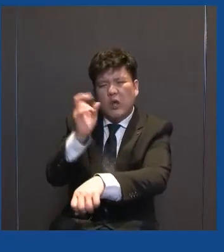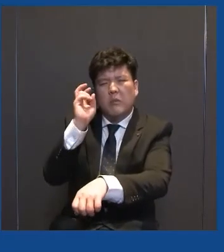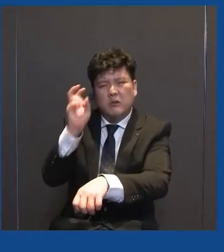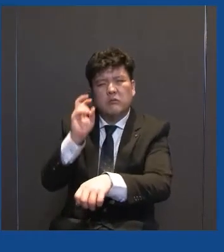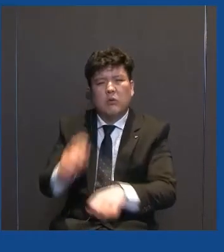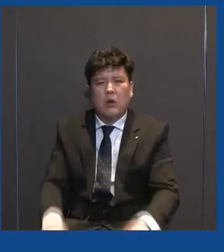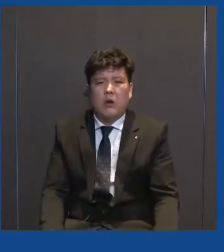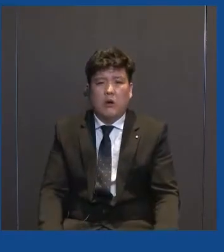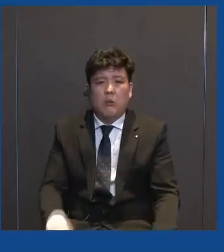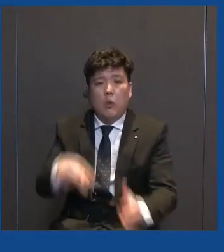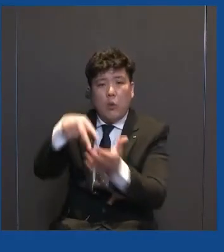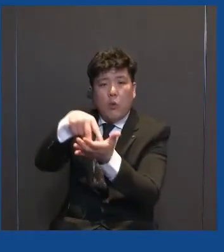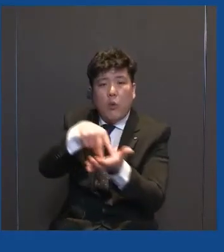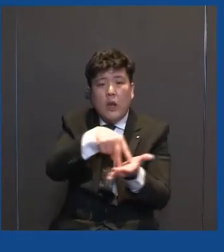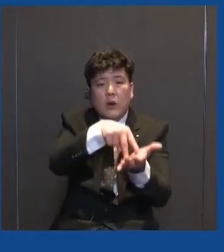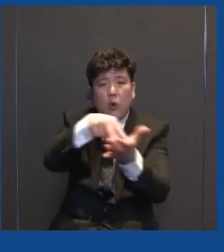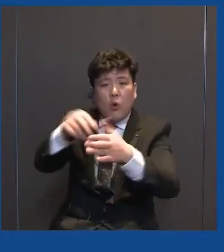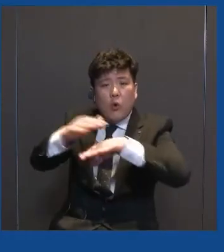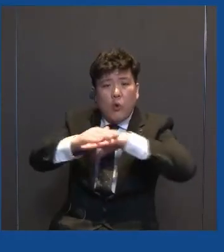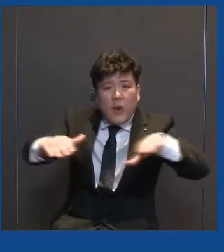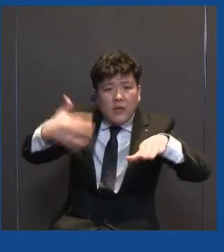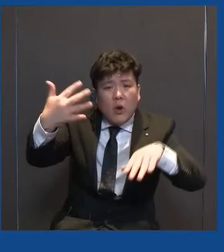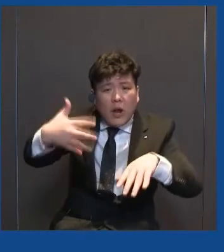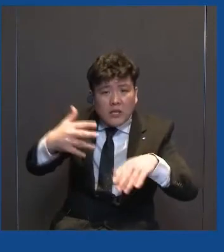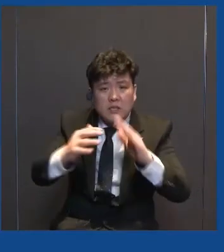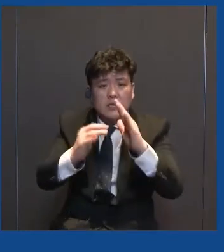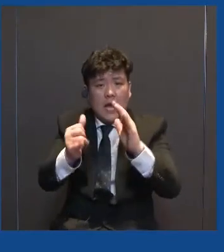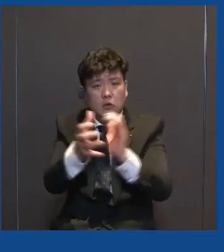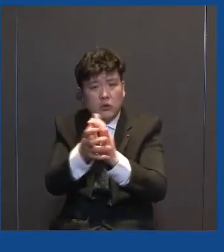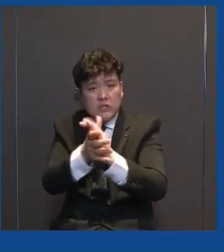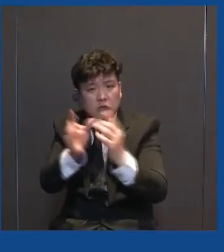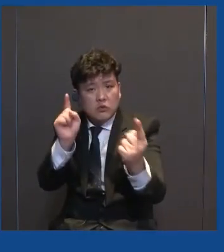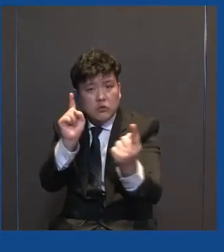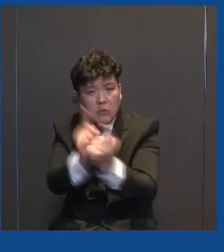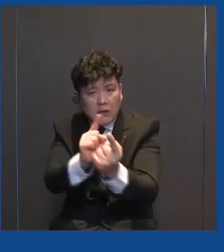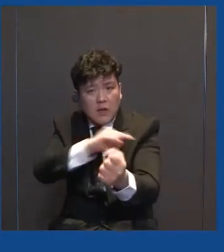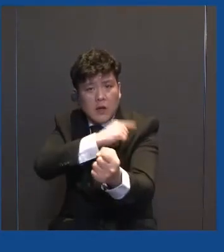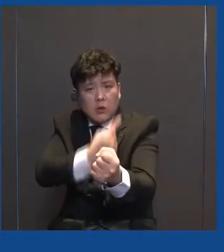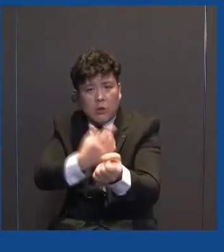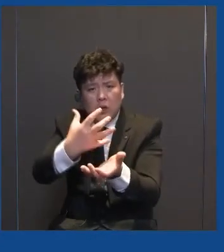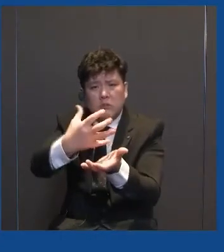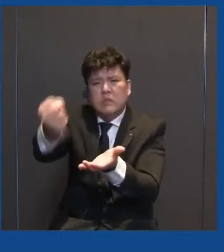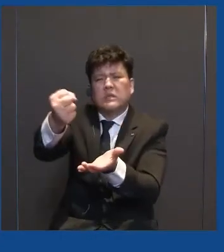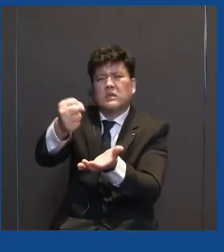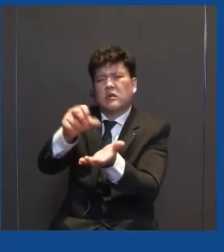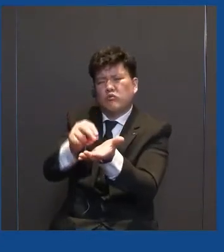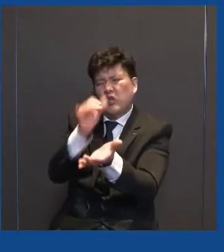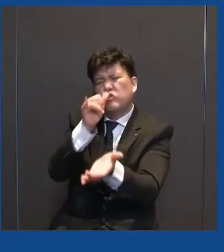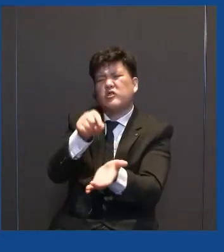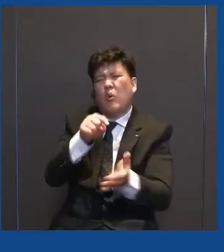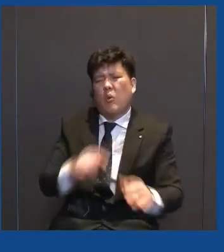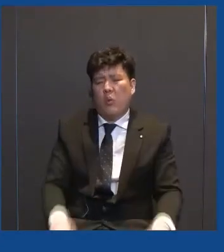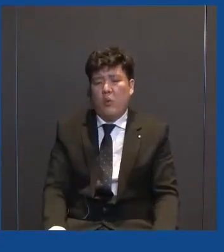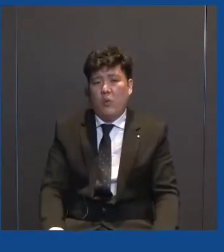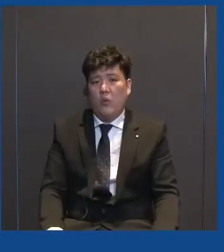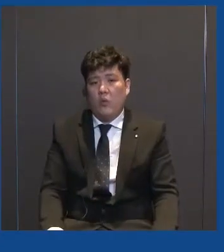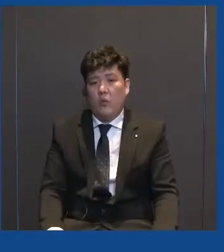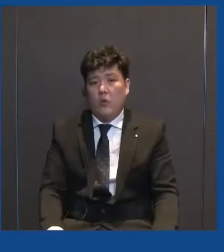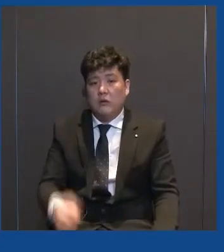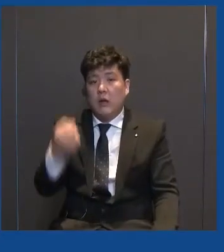course. There was also a question from one of the participants on